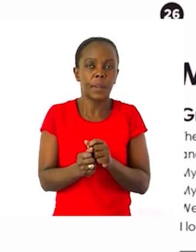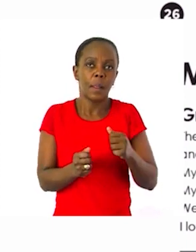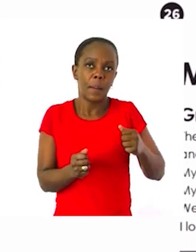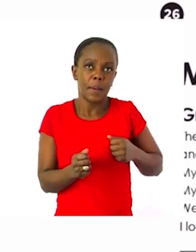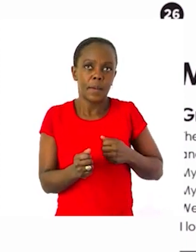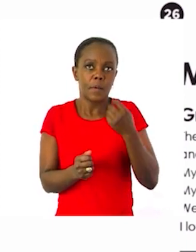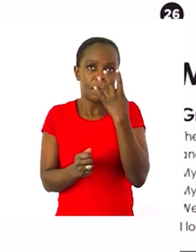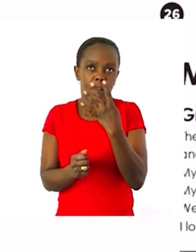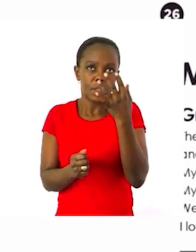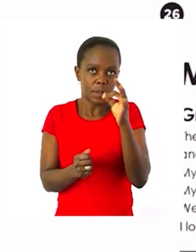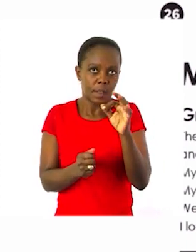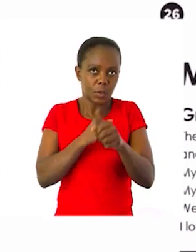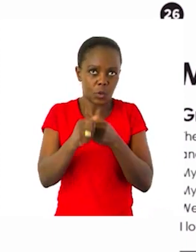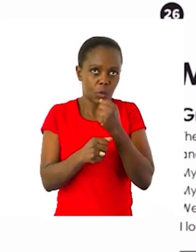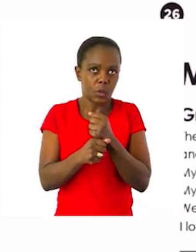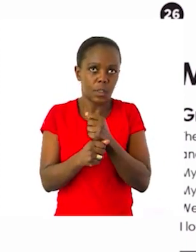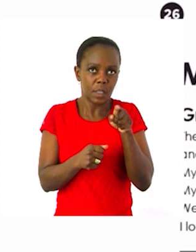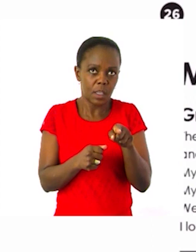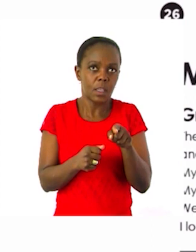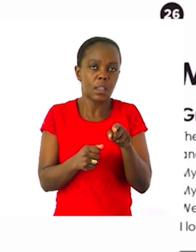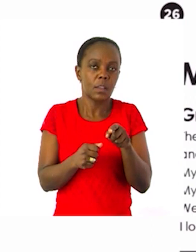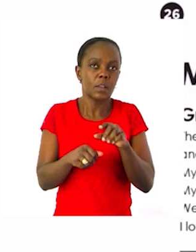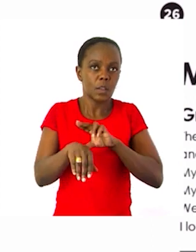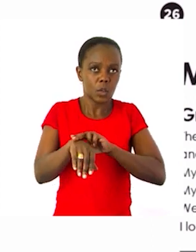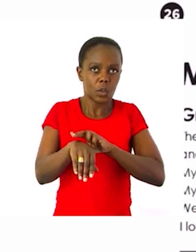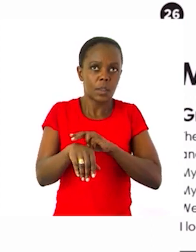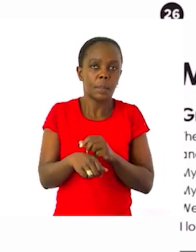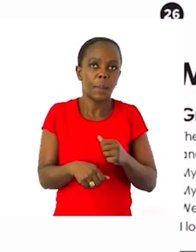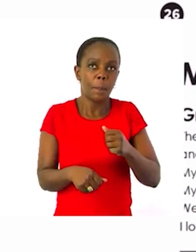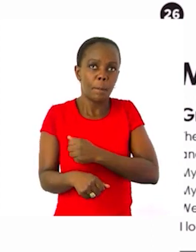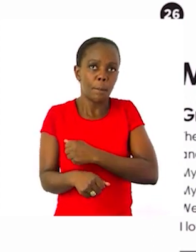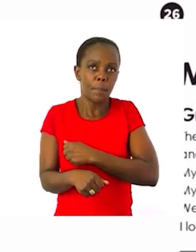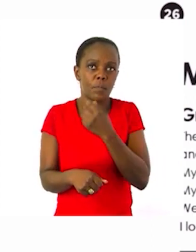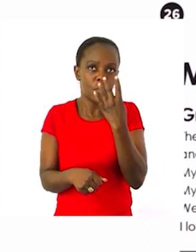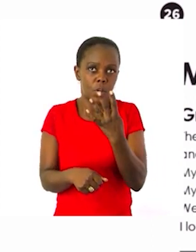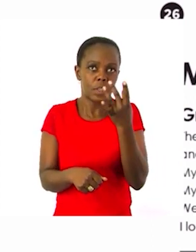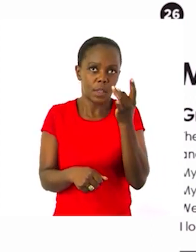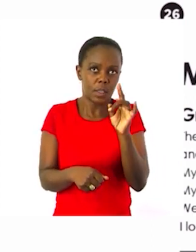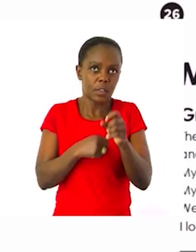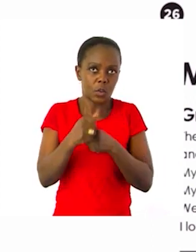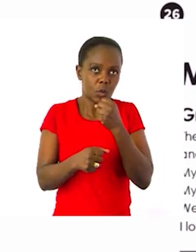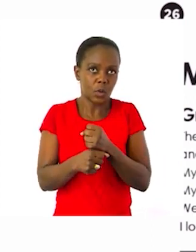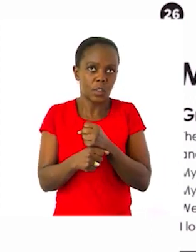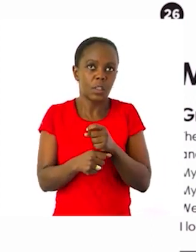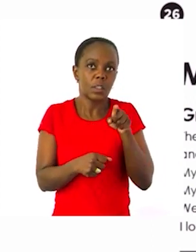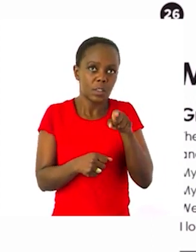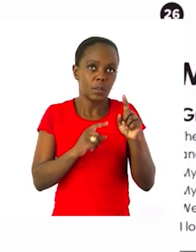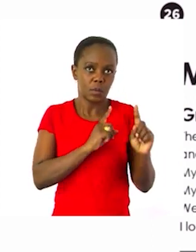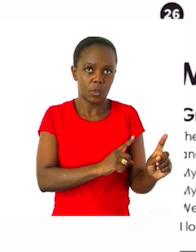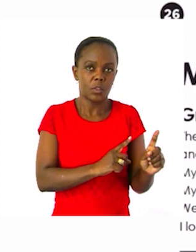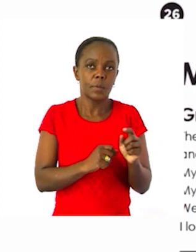dad is 49 years old. He is a doctor. My mom is 48 years old. She is a